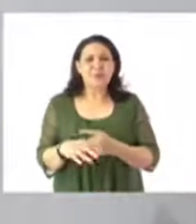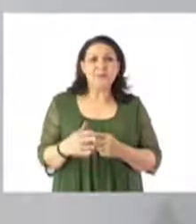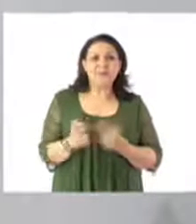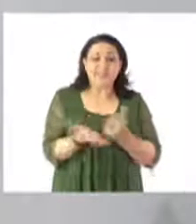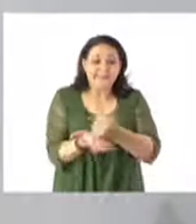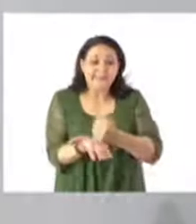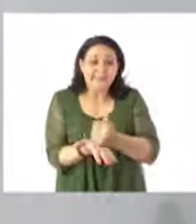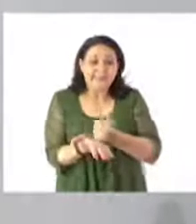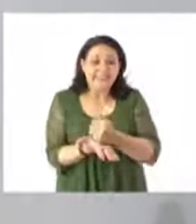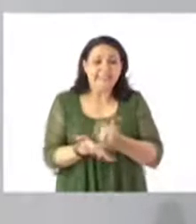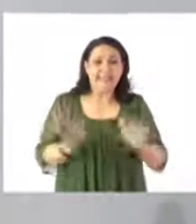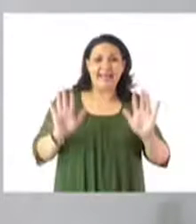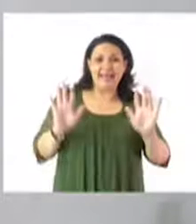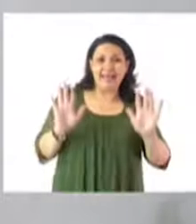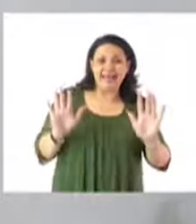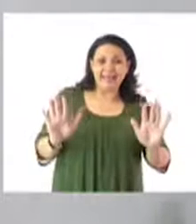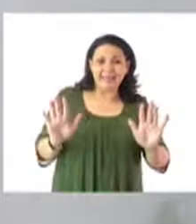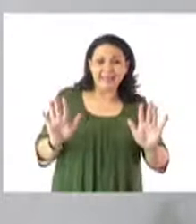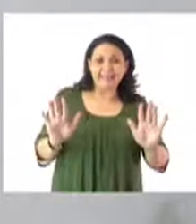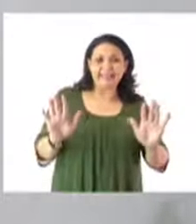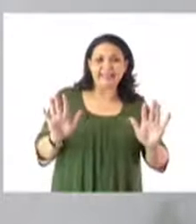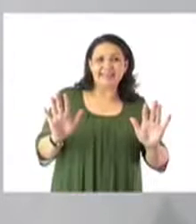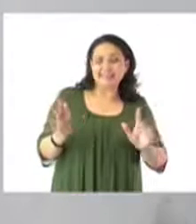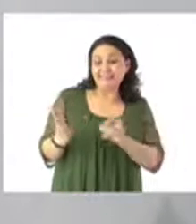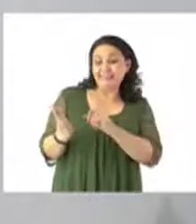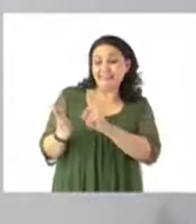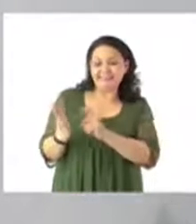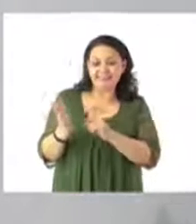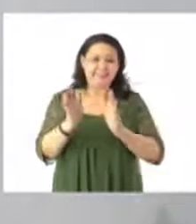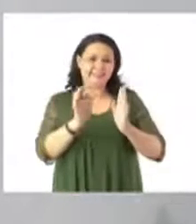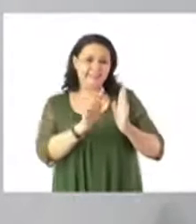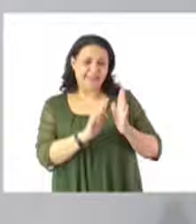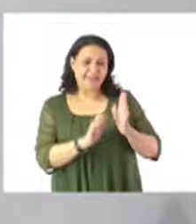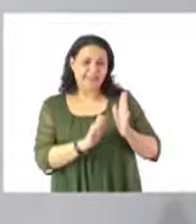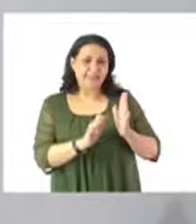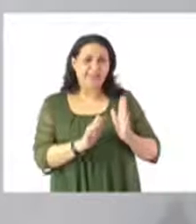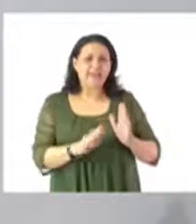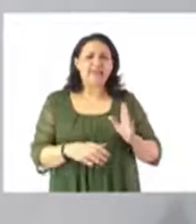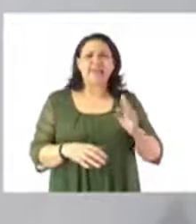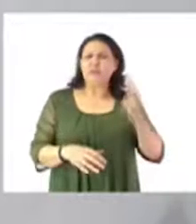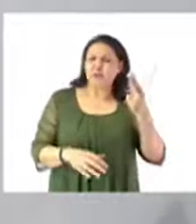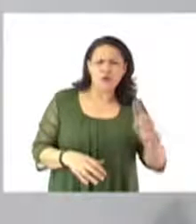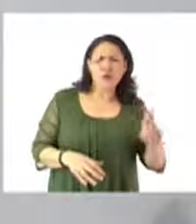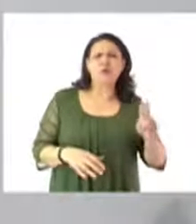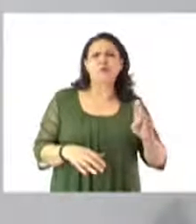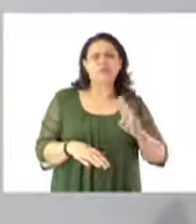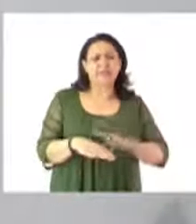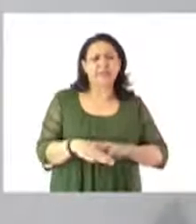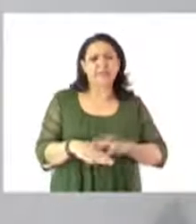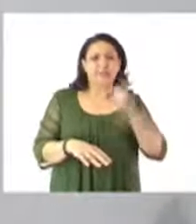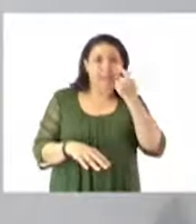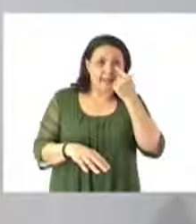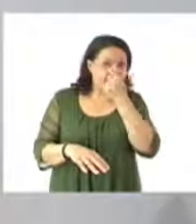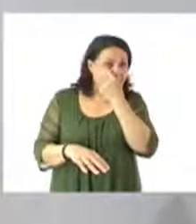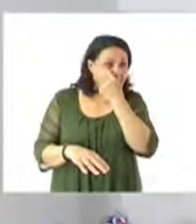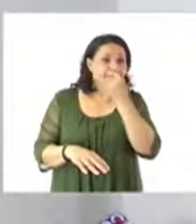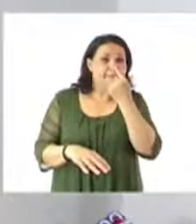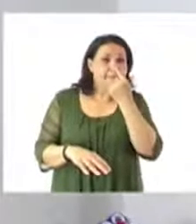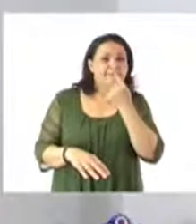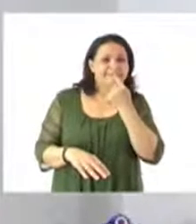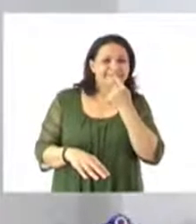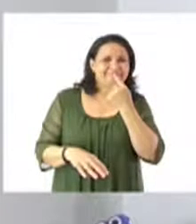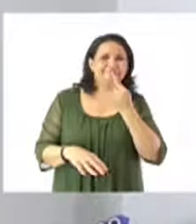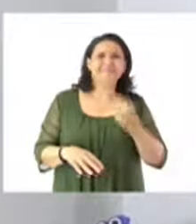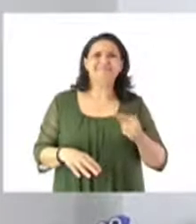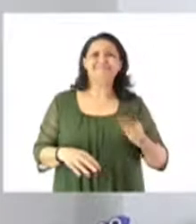We have to remember to sanitize our hands at all times and avoid touching your eyes, nose and ears.